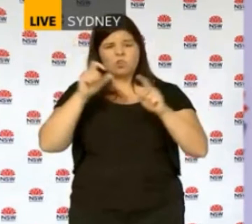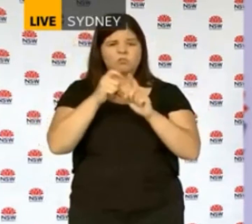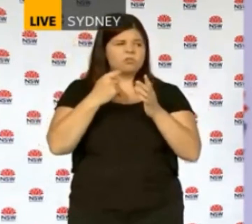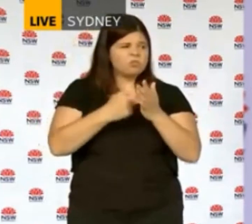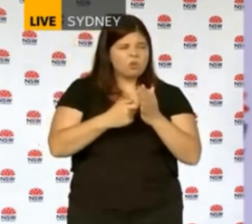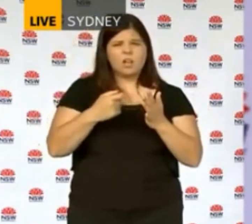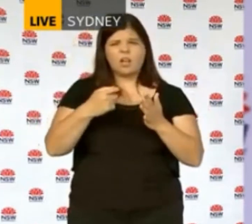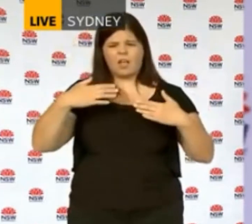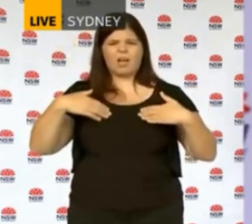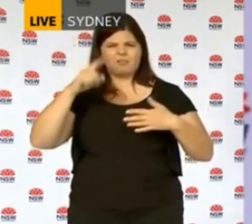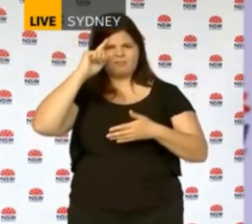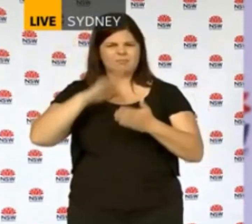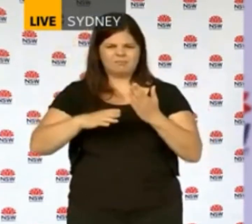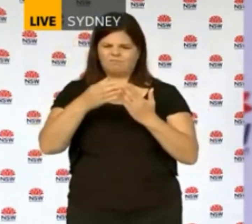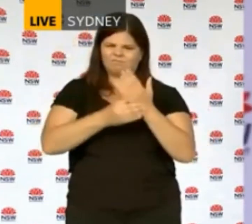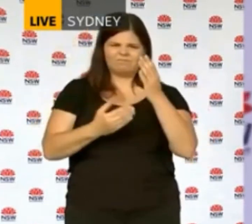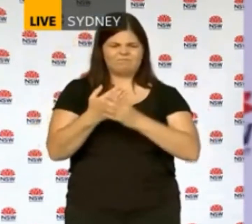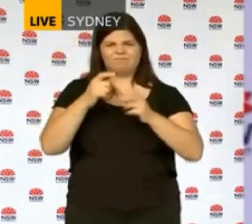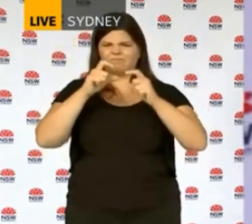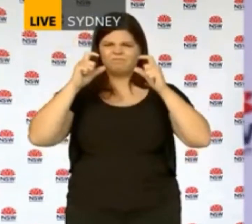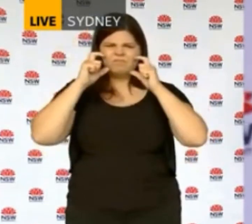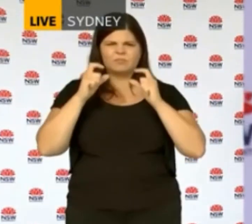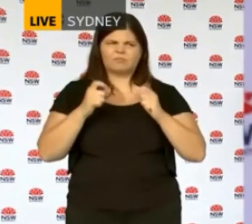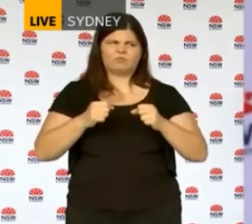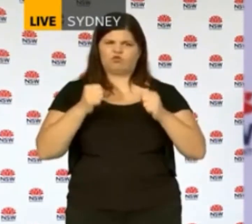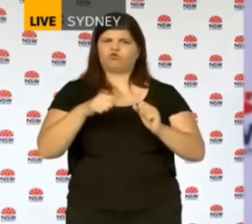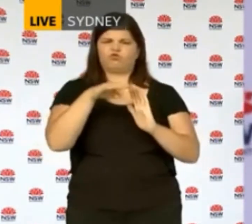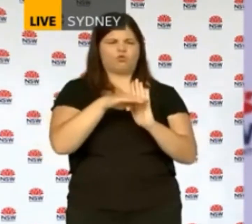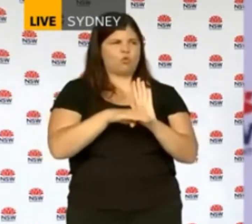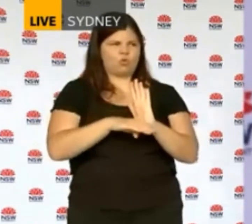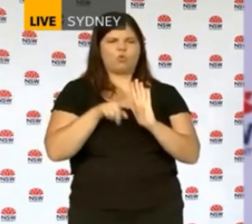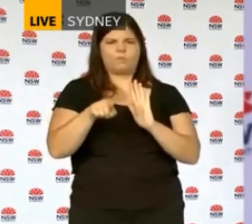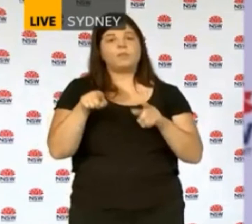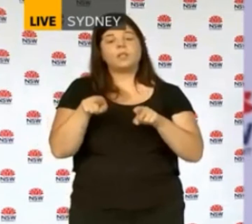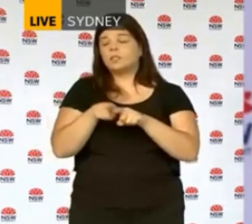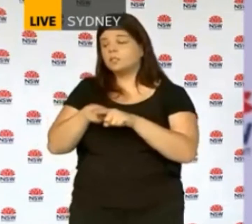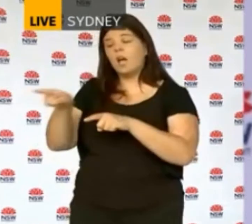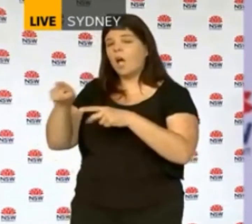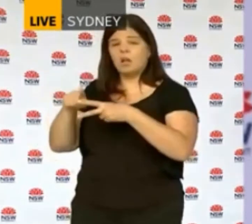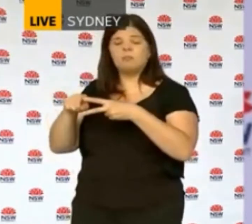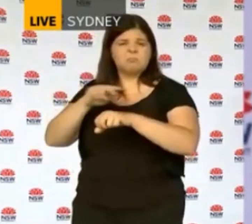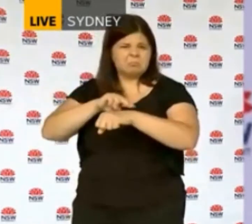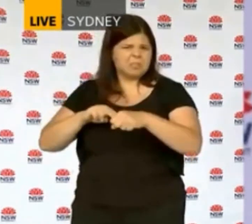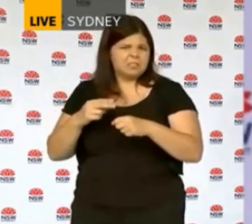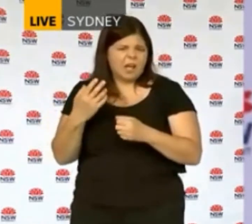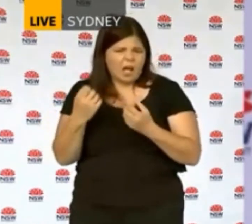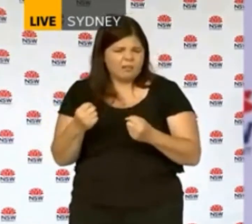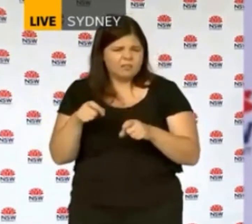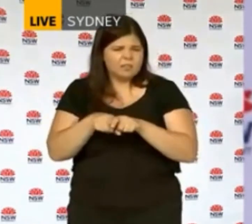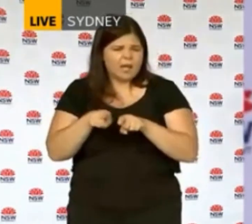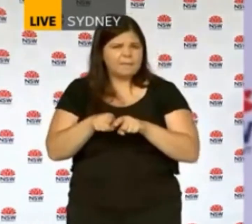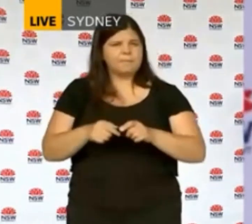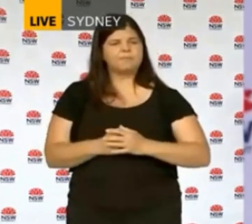wearing PPE. There's strong, incredibly strong auditing processes, as there is across the police hotels. So,